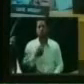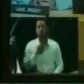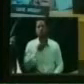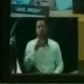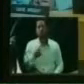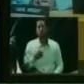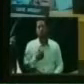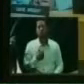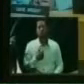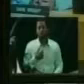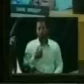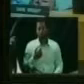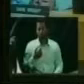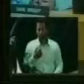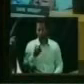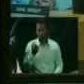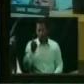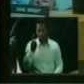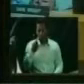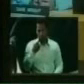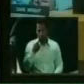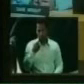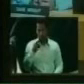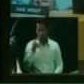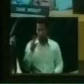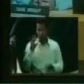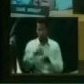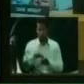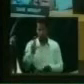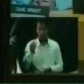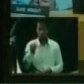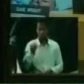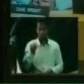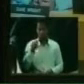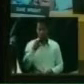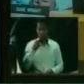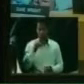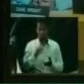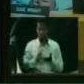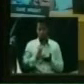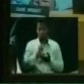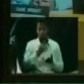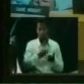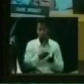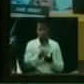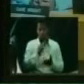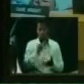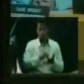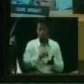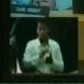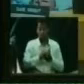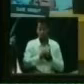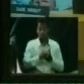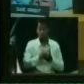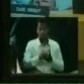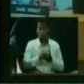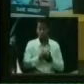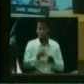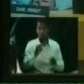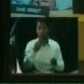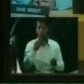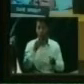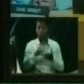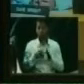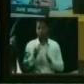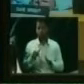understanding is this is, if you vote no, you send $30,000 back to California, or wherever Broad is. I don't know where they're at. So in essence, that's exactly what we'd be